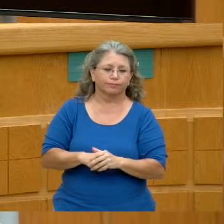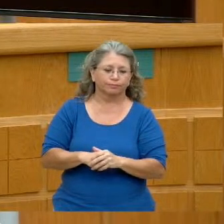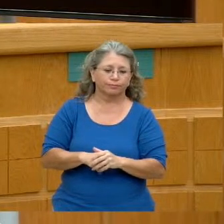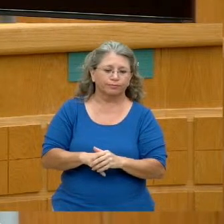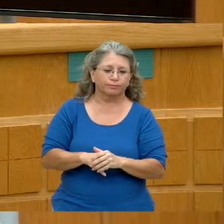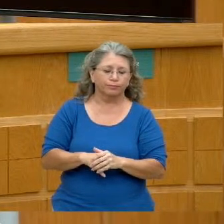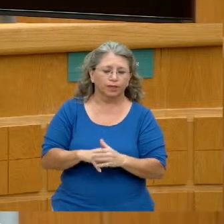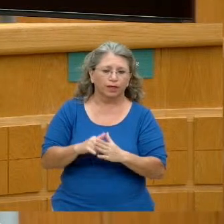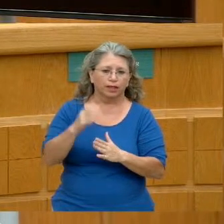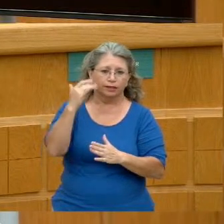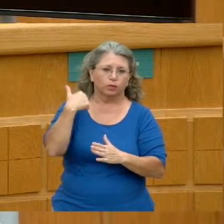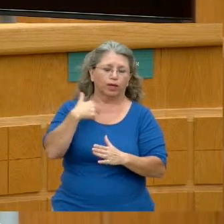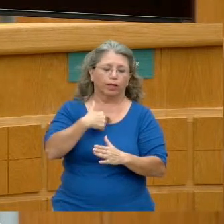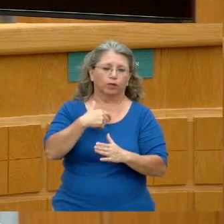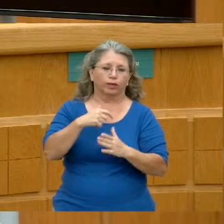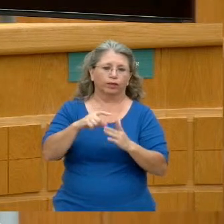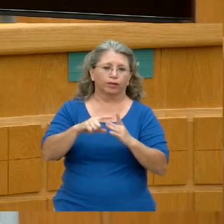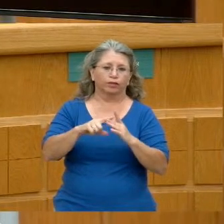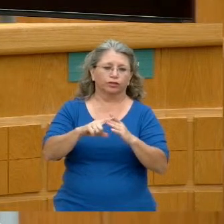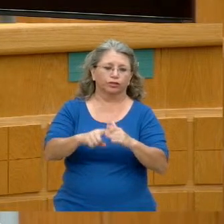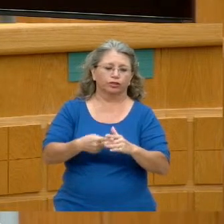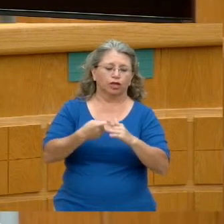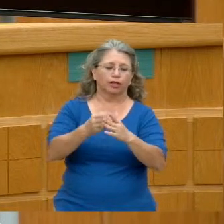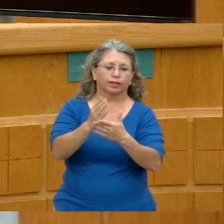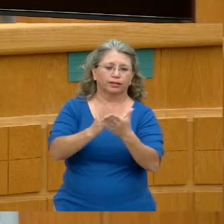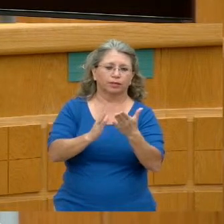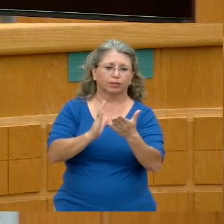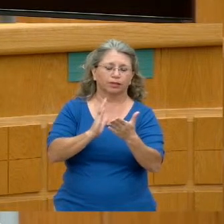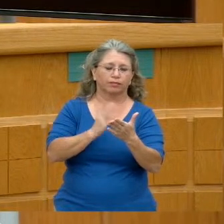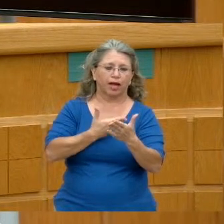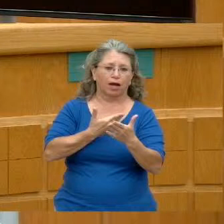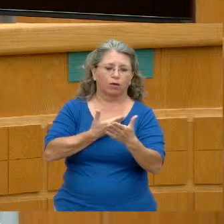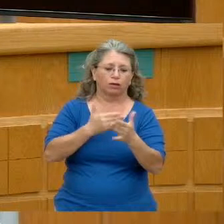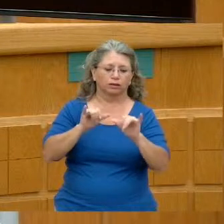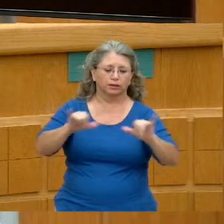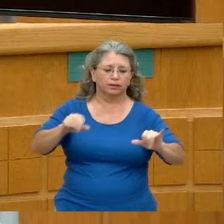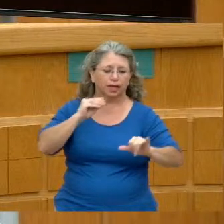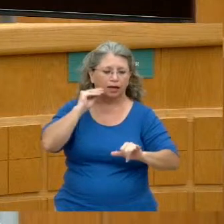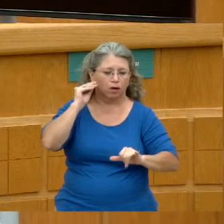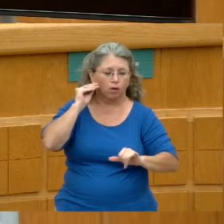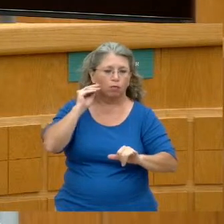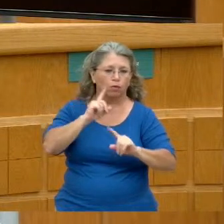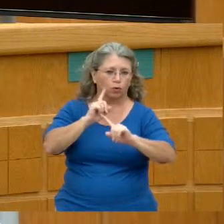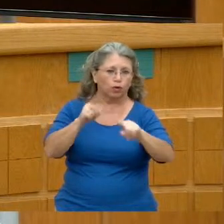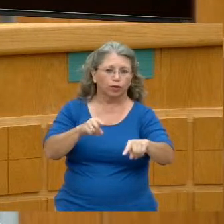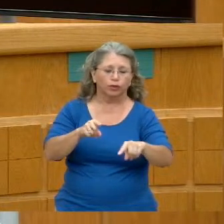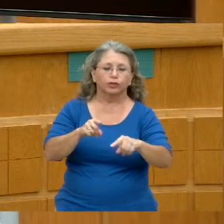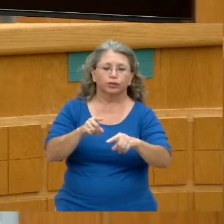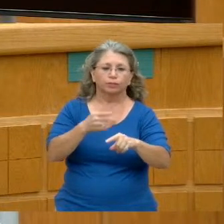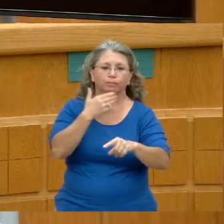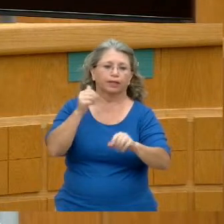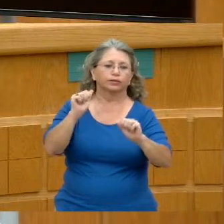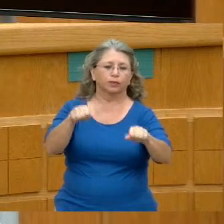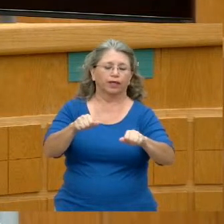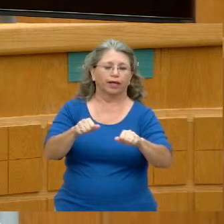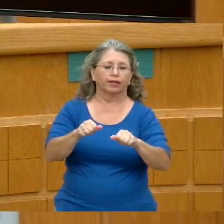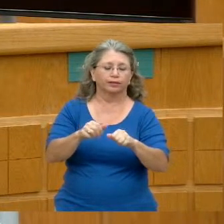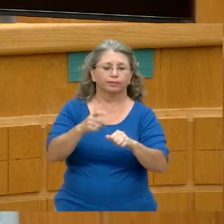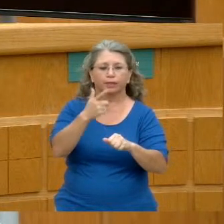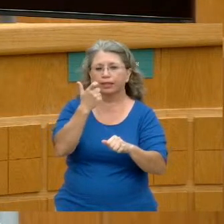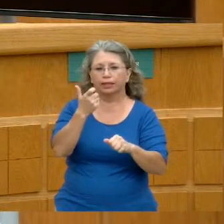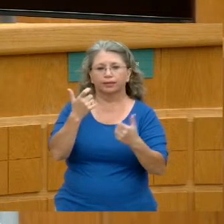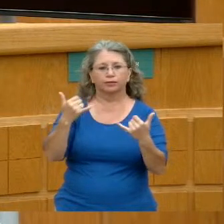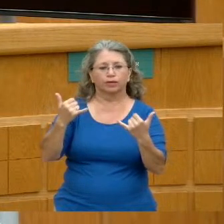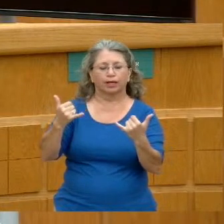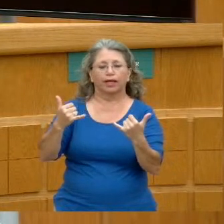these stay-at-home measures in the powers that we can, the judge and the mayor. It's because at this point, we